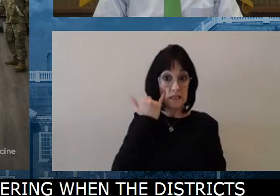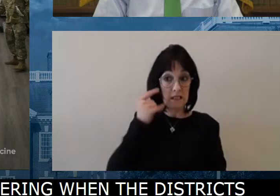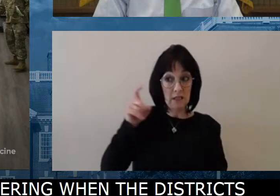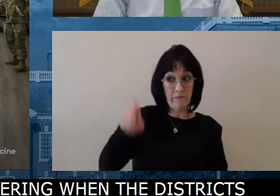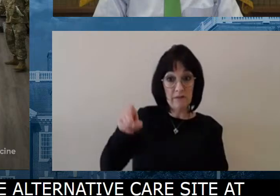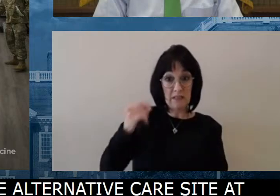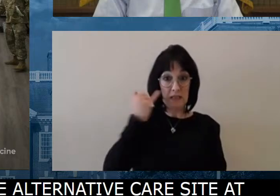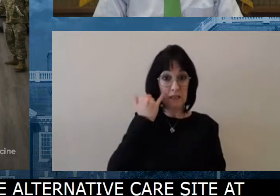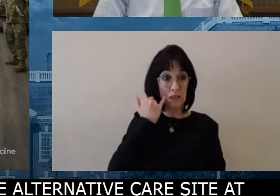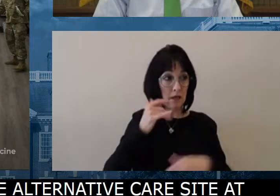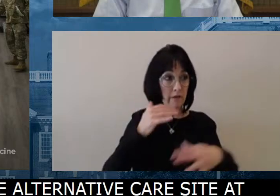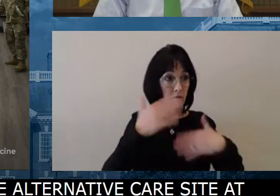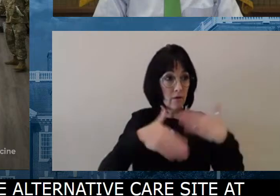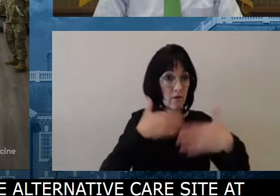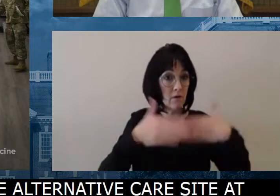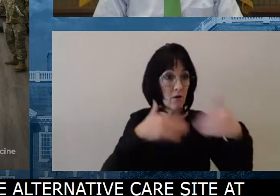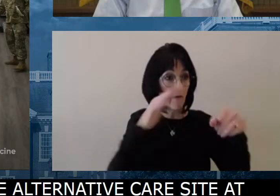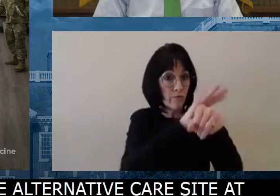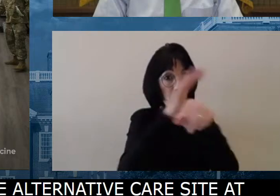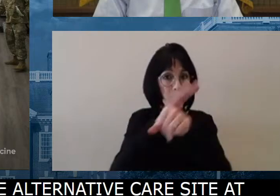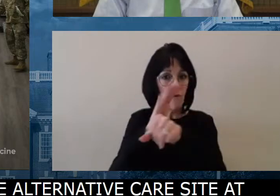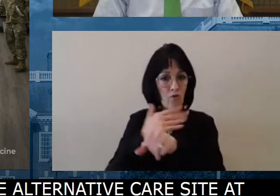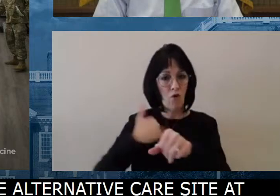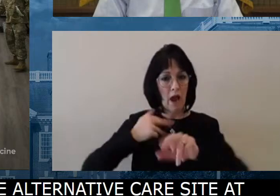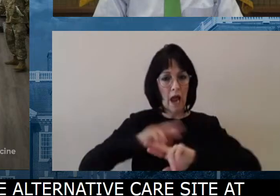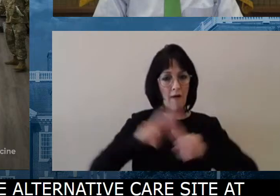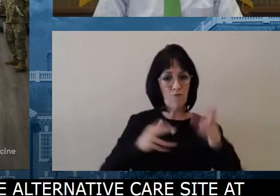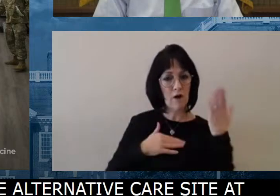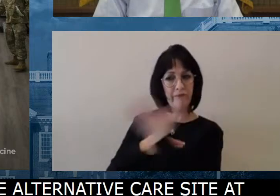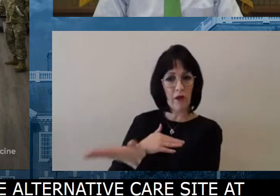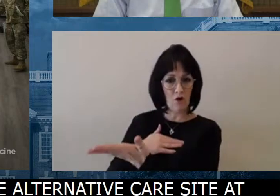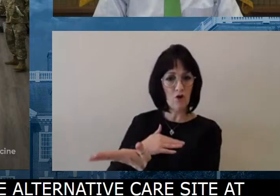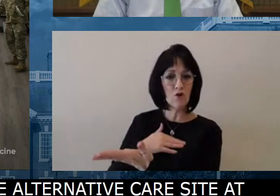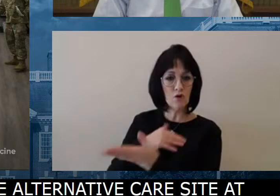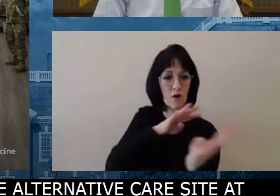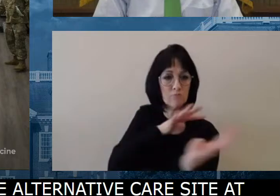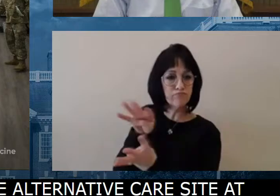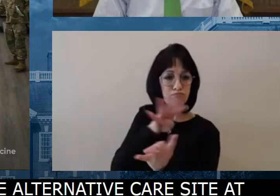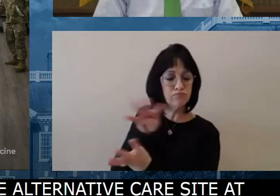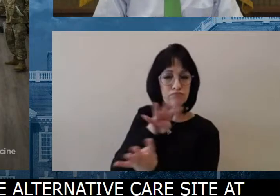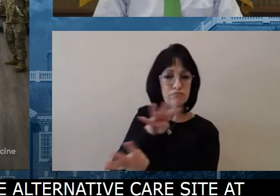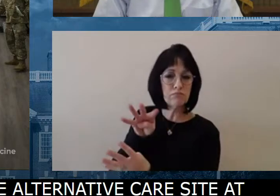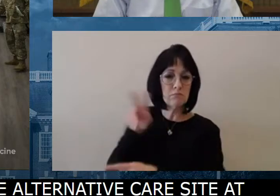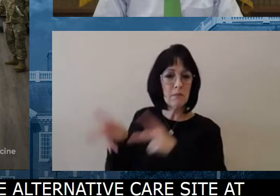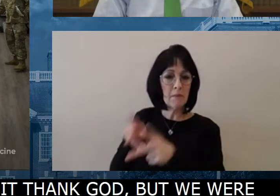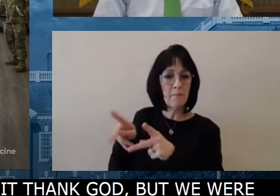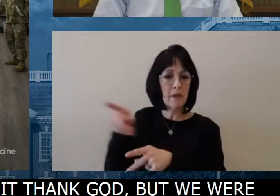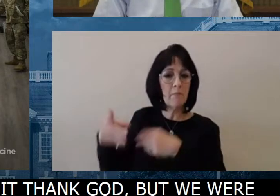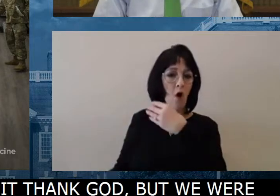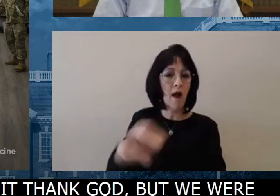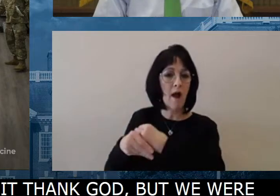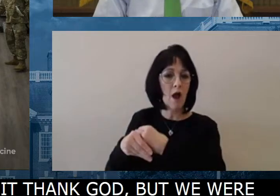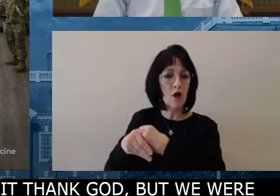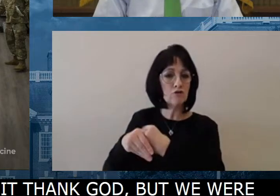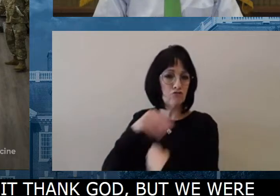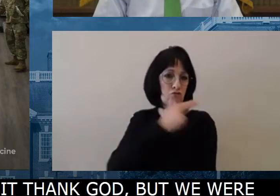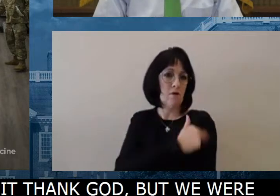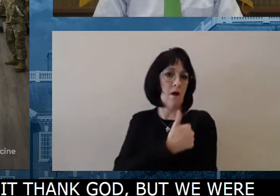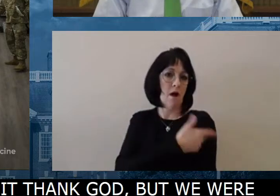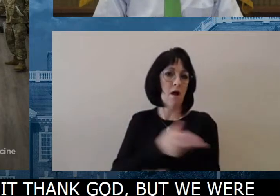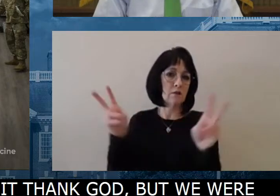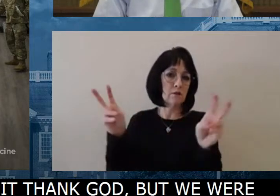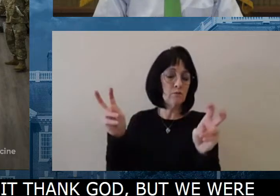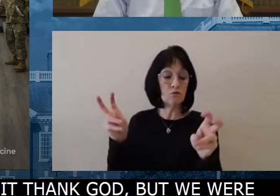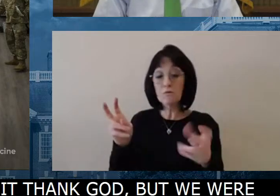your assistance with testing and vaccinations, critically important. And I think one thing that folks don't know